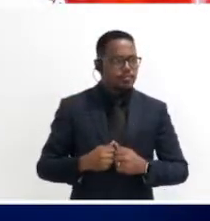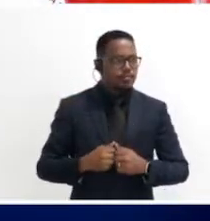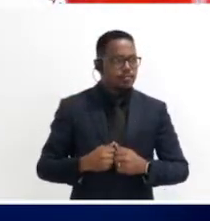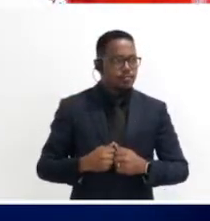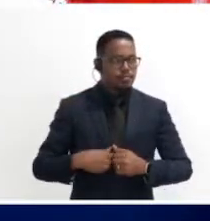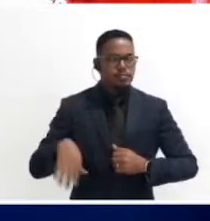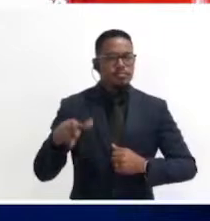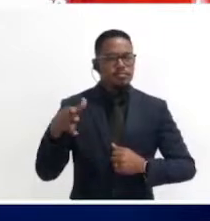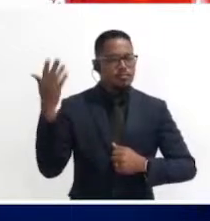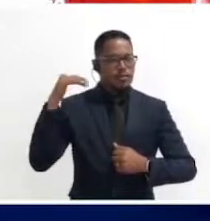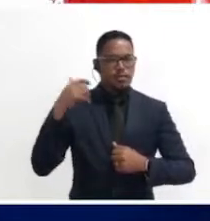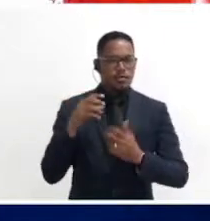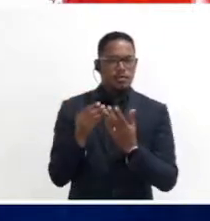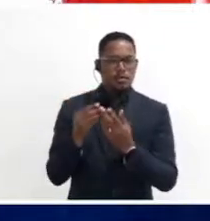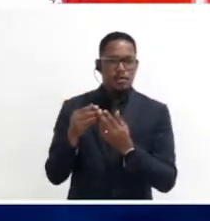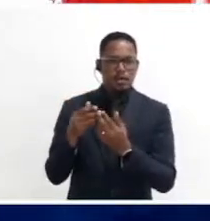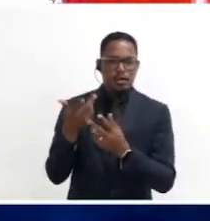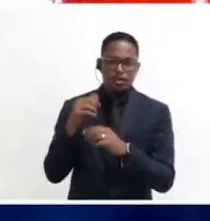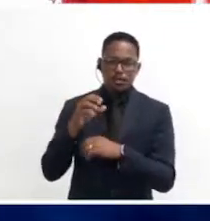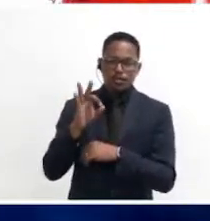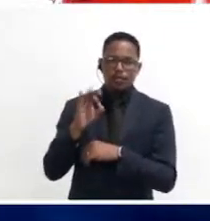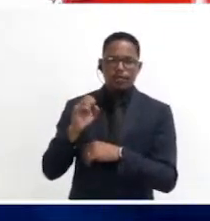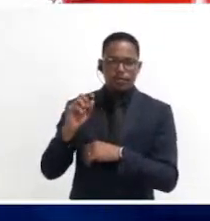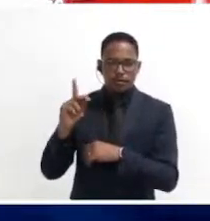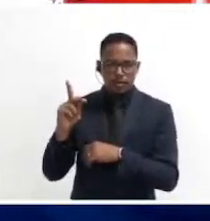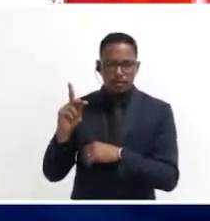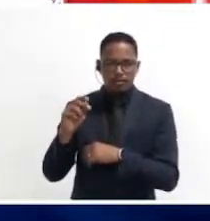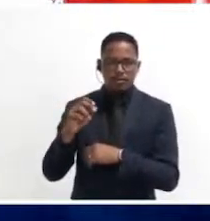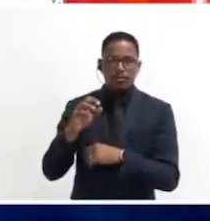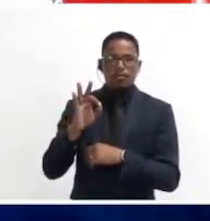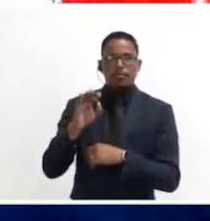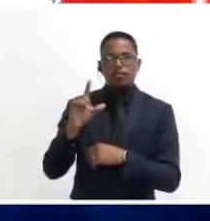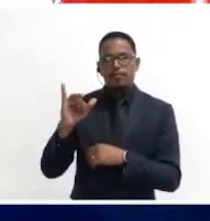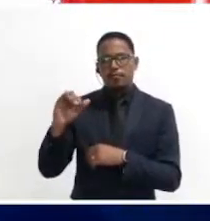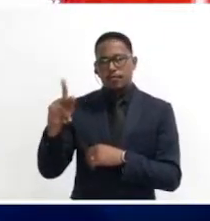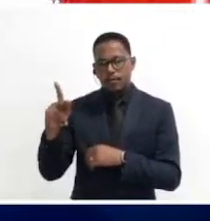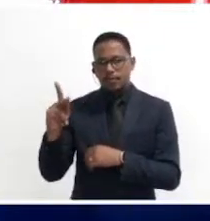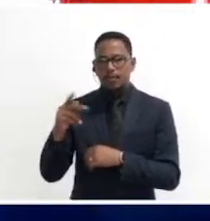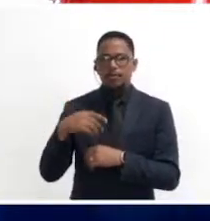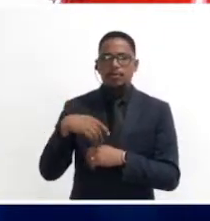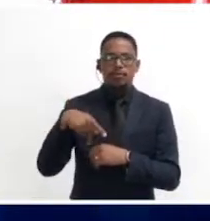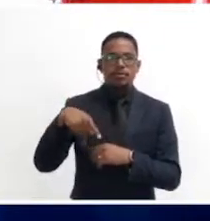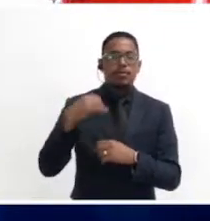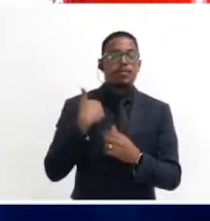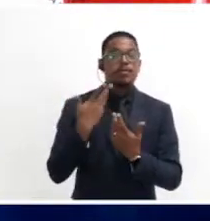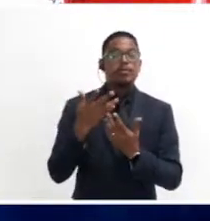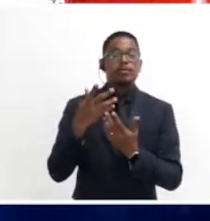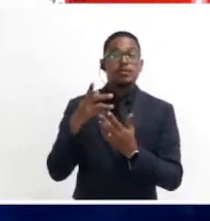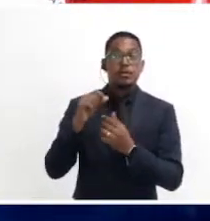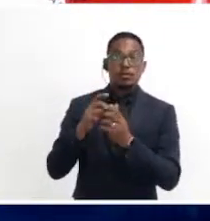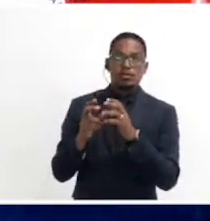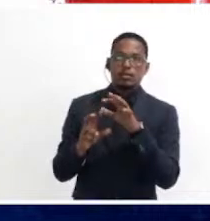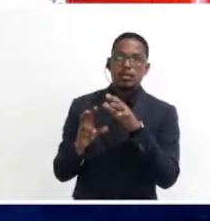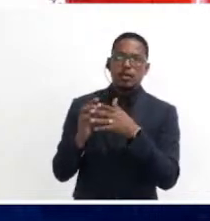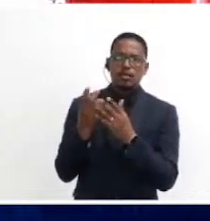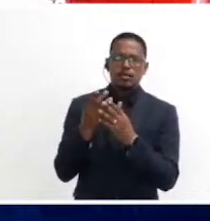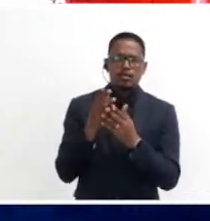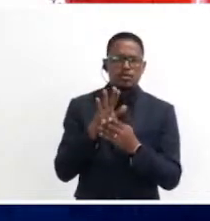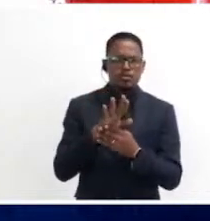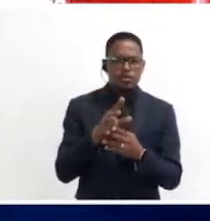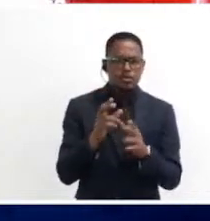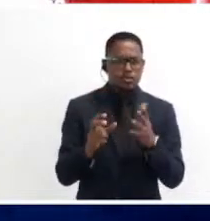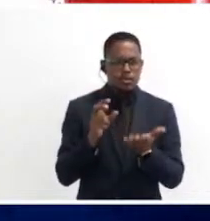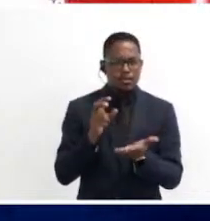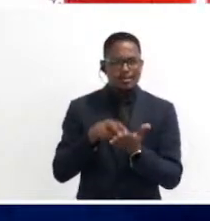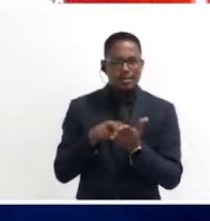chips are assembled with their face or bond pads up, in this case it's flipped over, so the face of the chip or the bond pads are